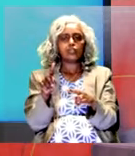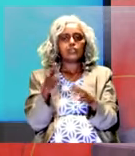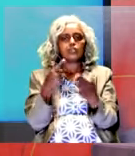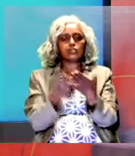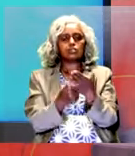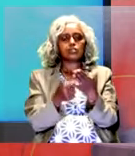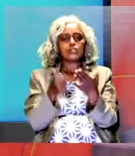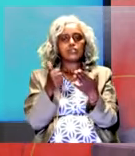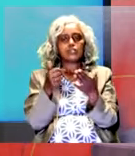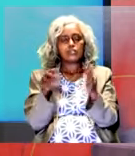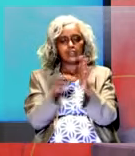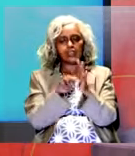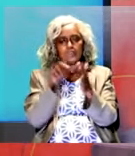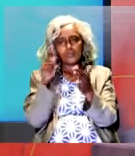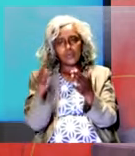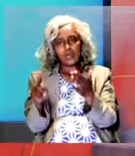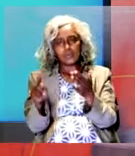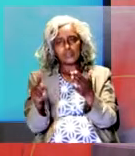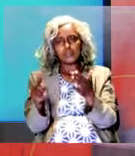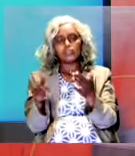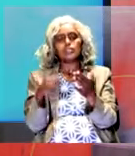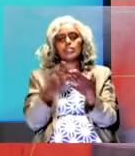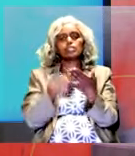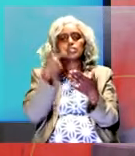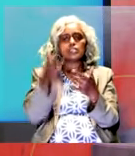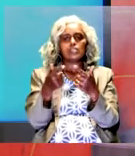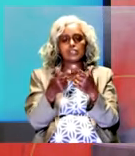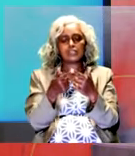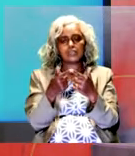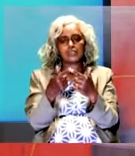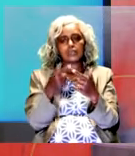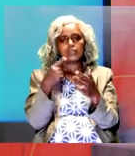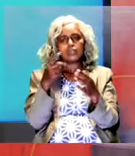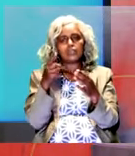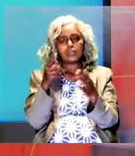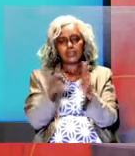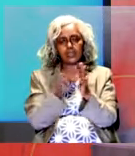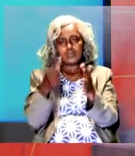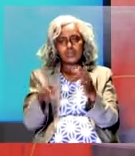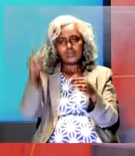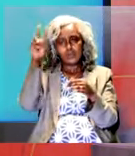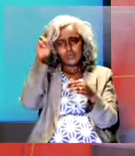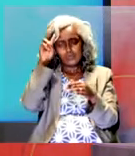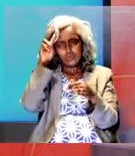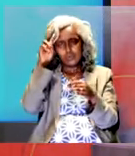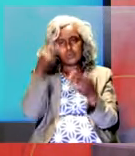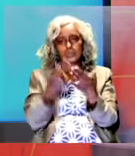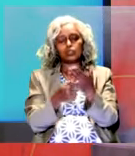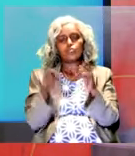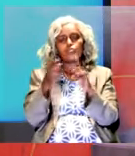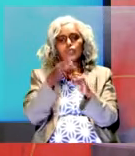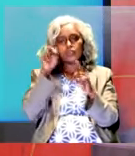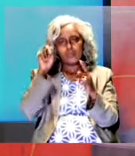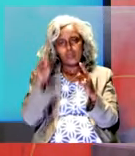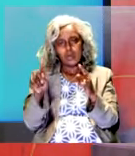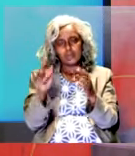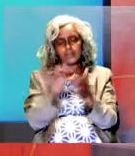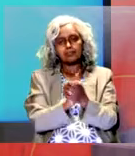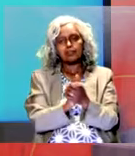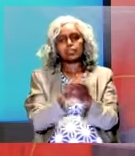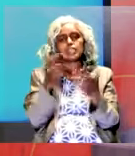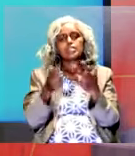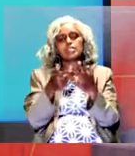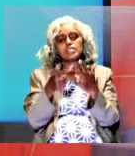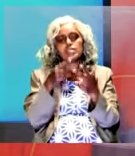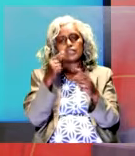you get negative 1. The next term, negative 1, the power of 2, it is positive 1.